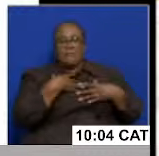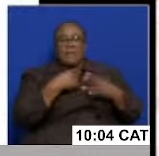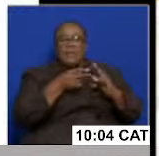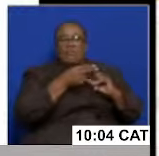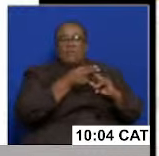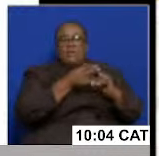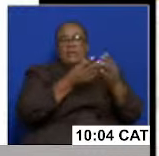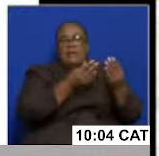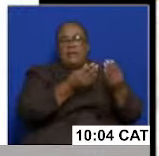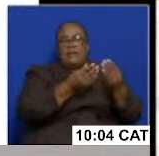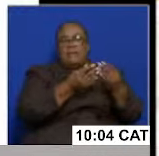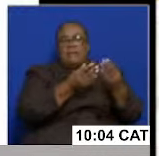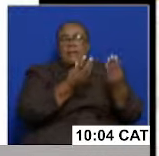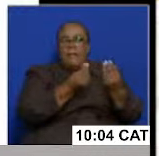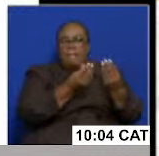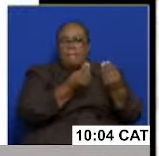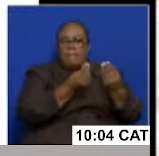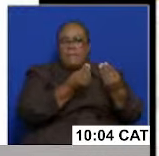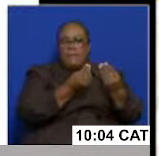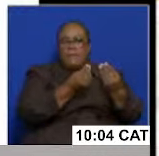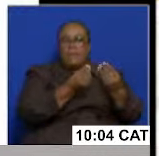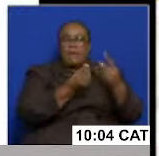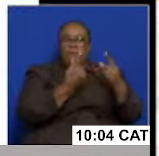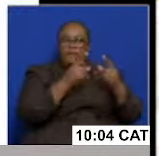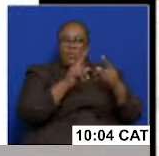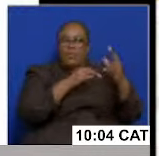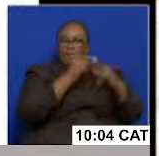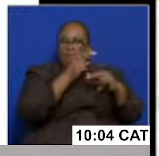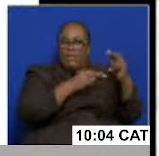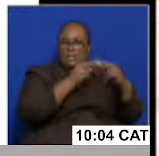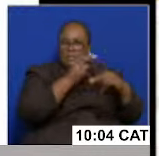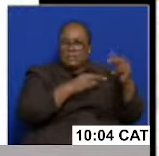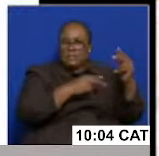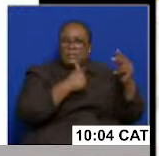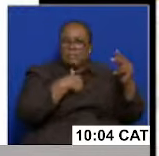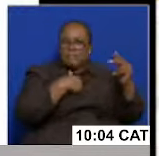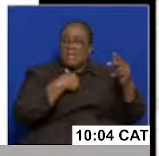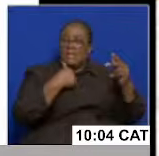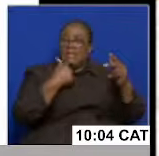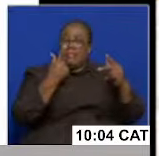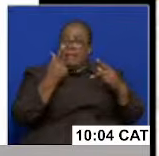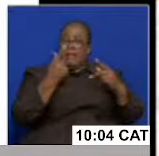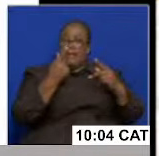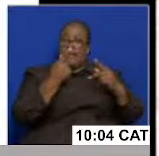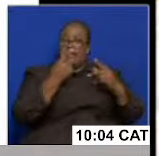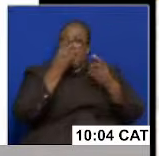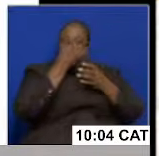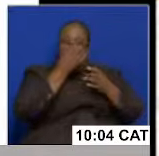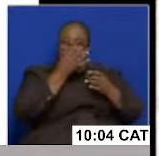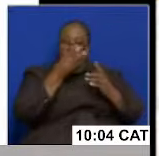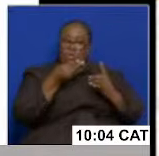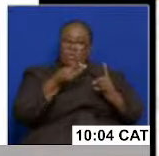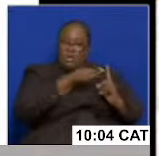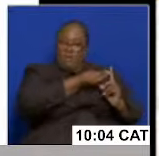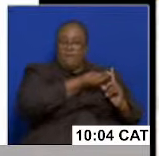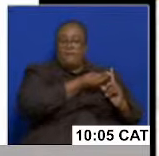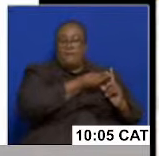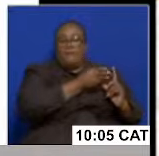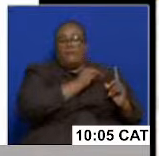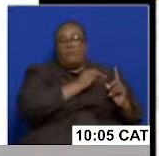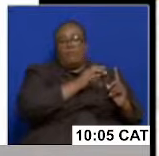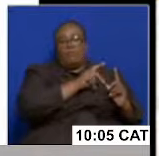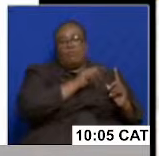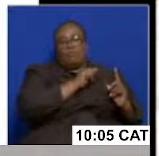the stones were kept. I then gave these details to Mr. Mkwanazi. Thank you, Witness K. Can I ask you a